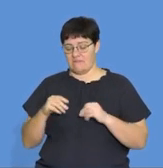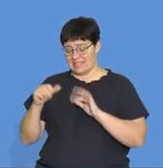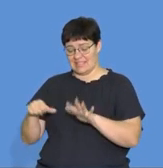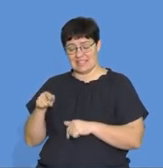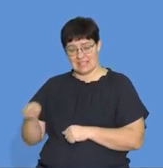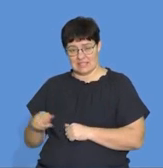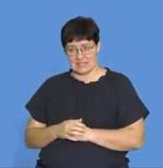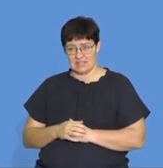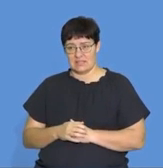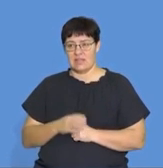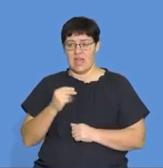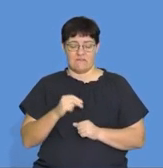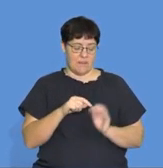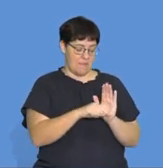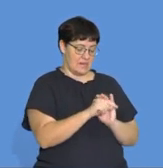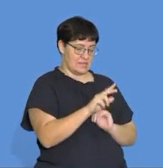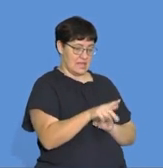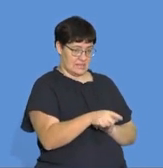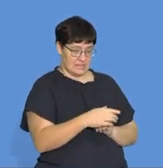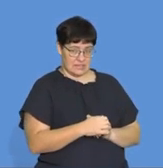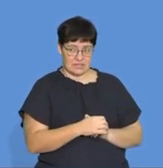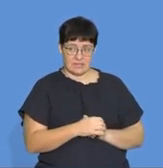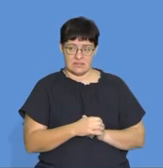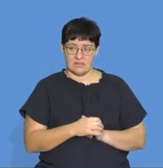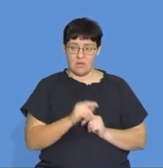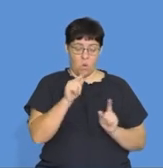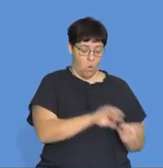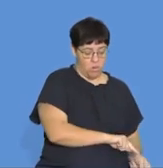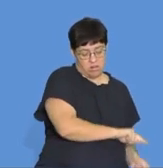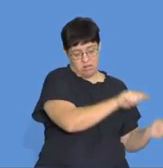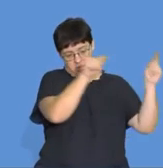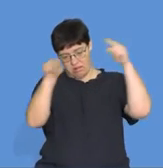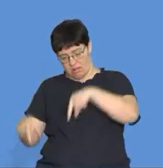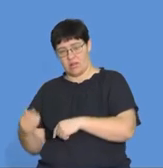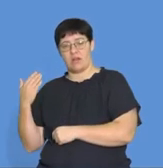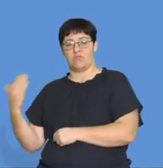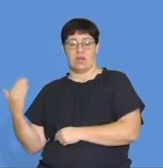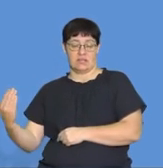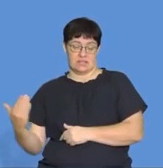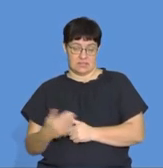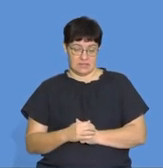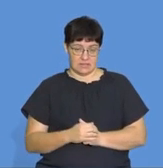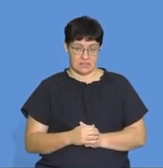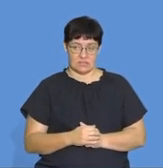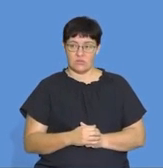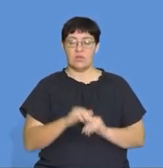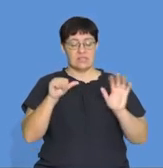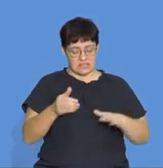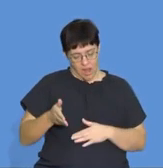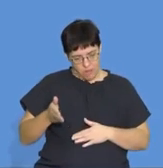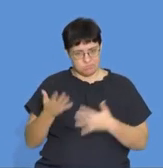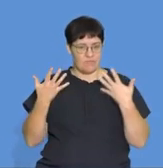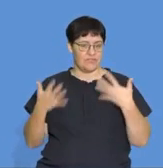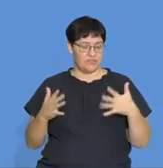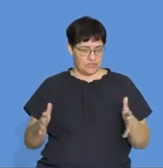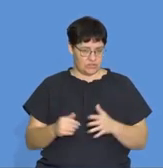there, I have minus 8 there. All of them must be on the right-hand side. So 16 is already on the right-hand side, so I'm